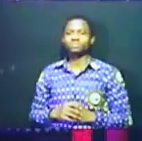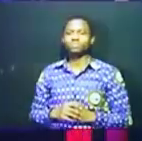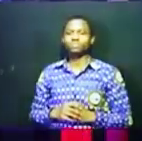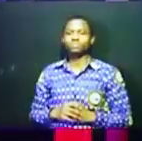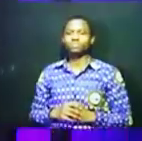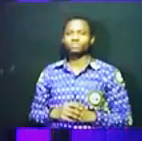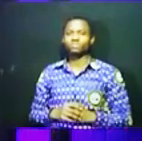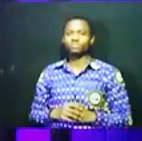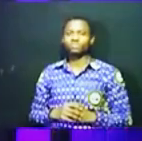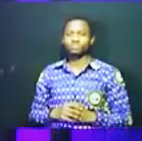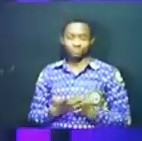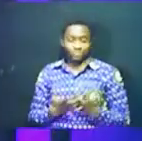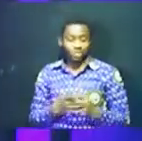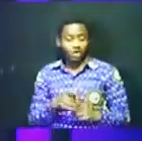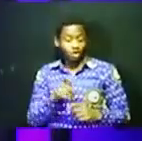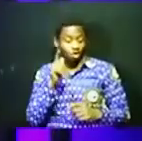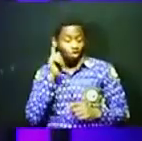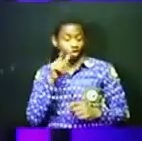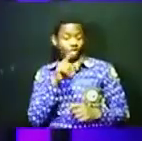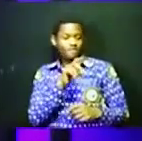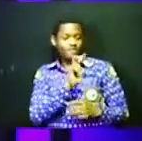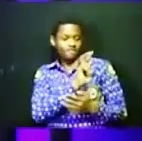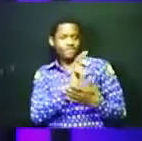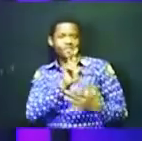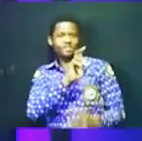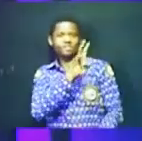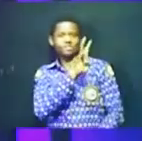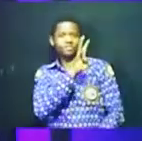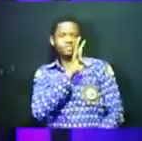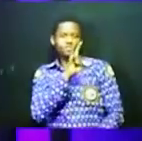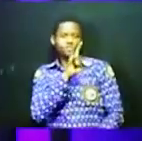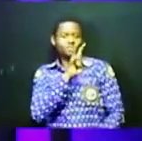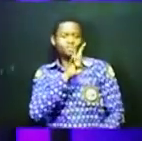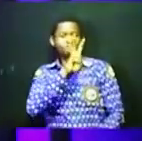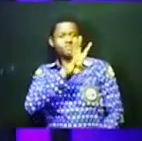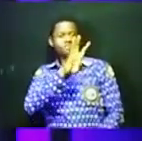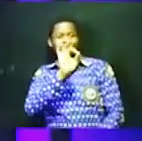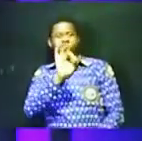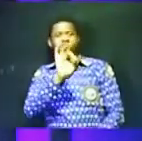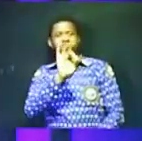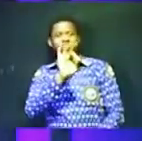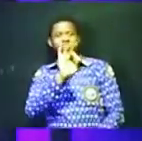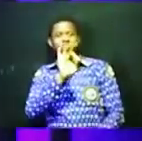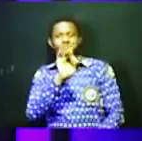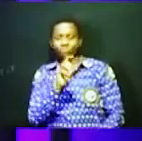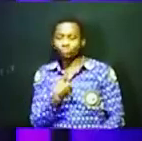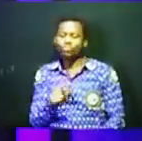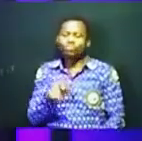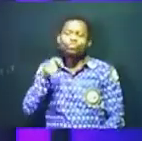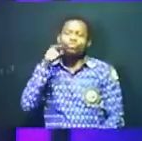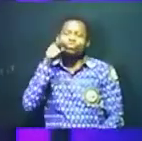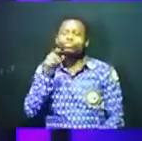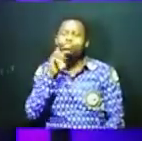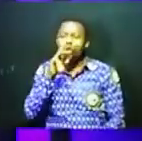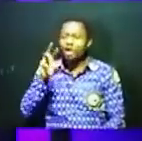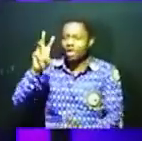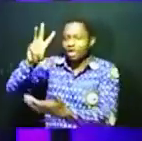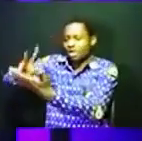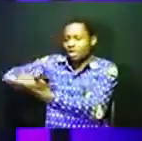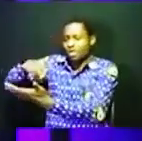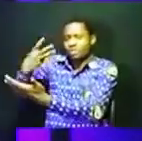And then look at verse 48. You are witnesses of these things. Full stop.